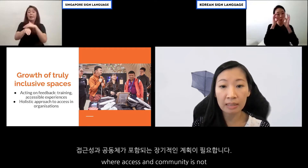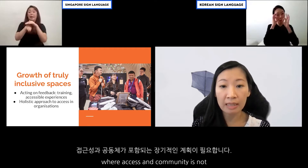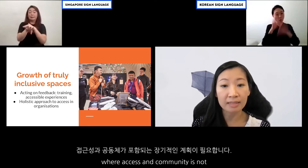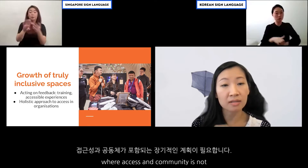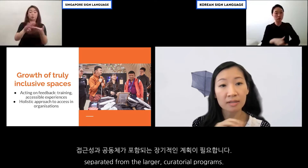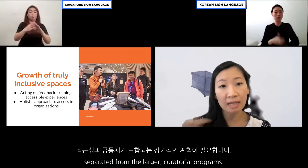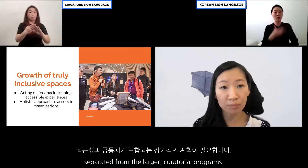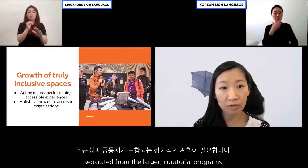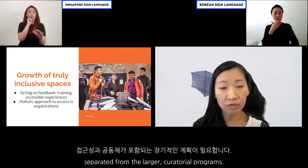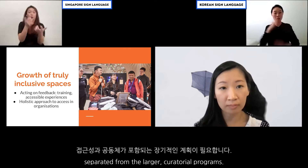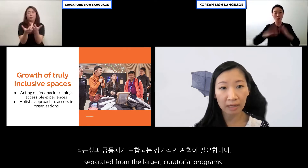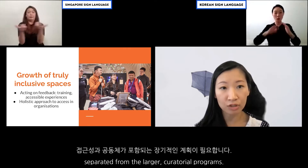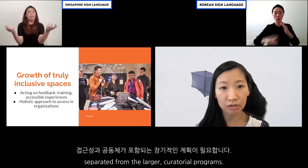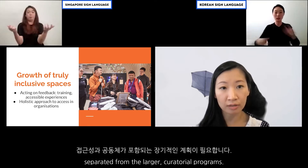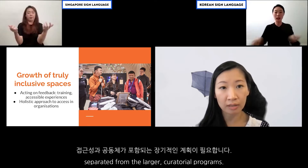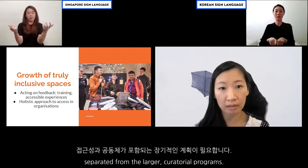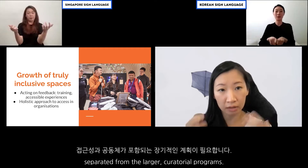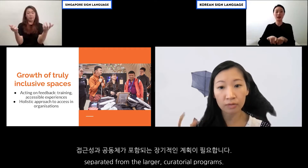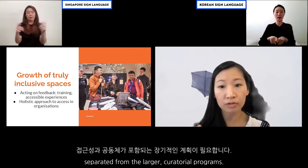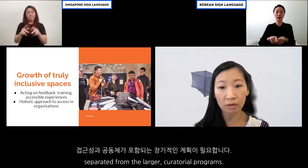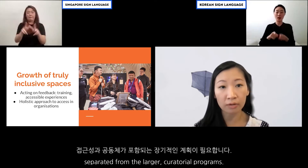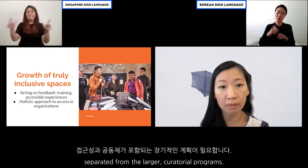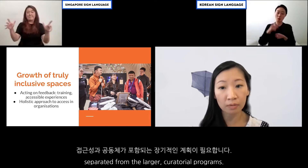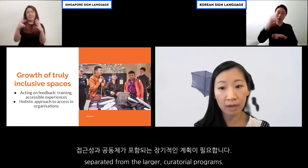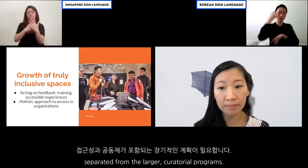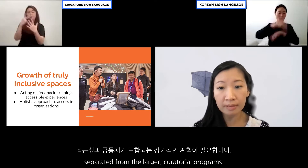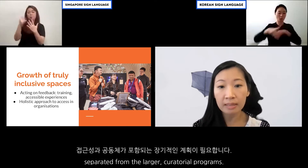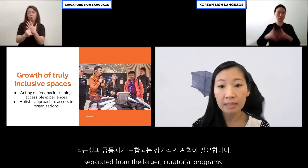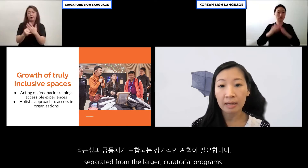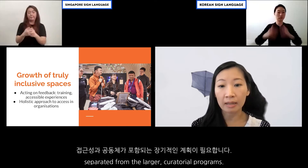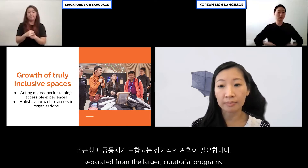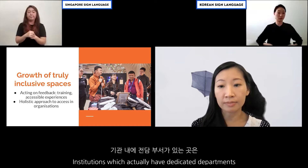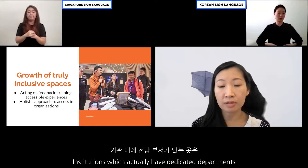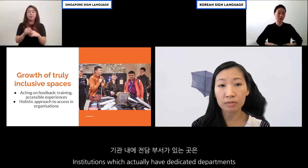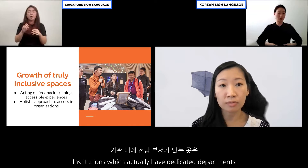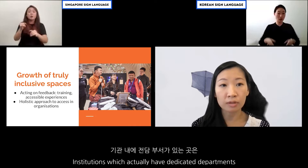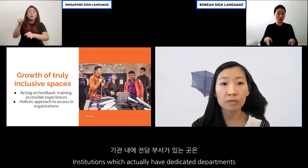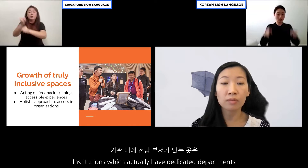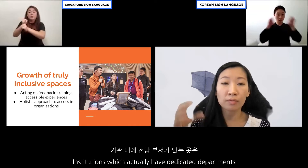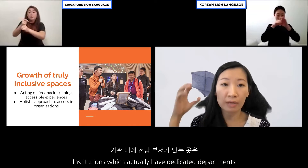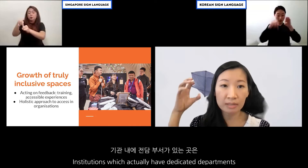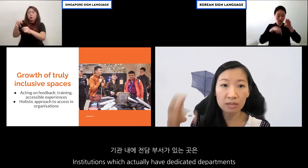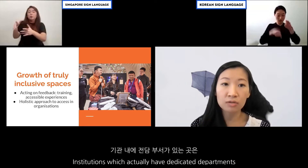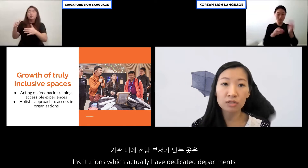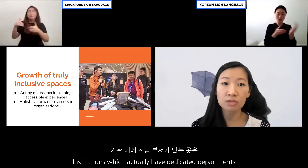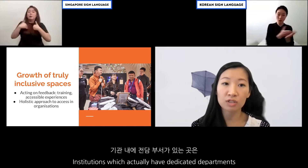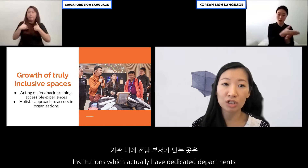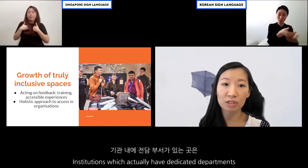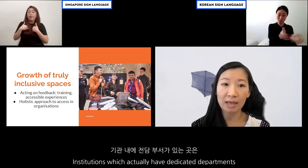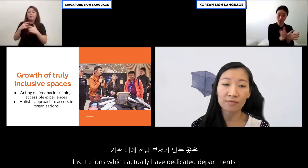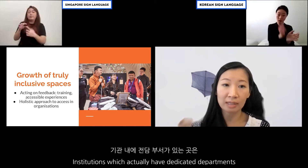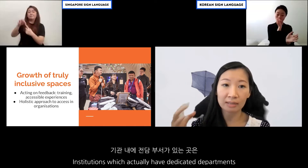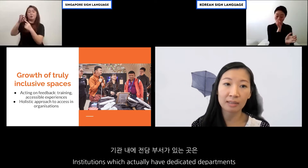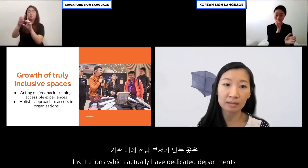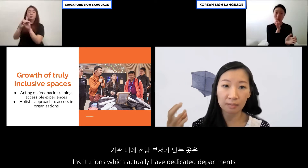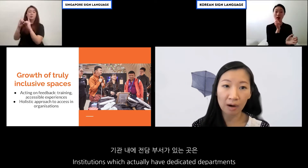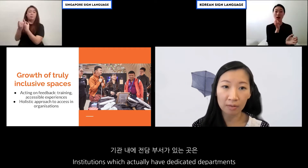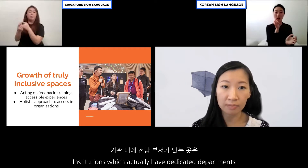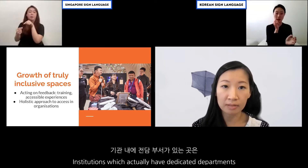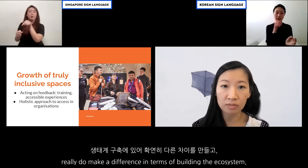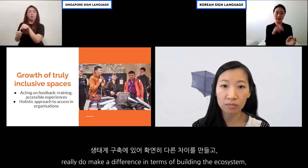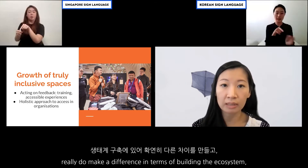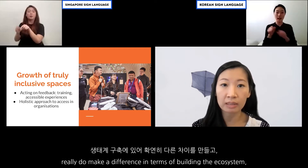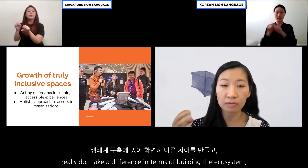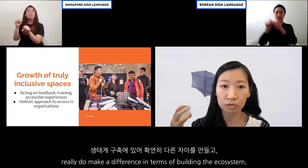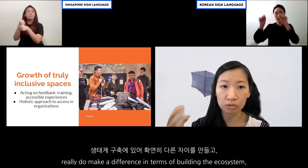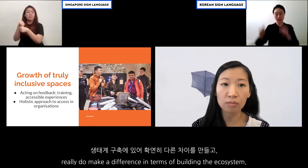community is not separate from larger curatorial programs. So, you know, institutions which actually have dedicated